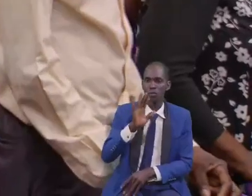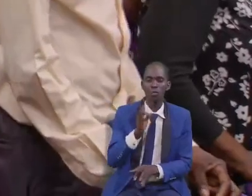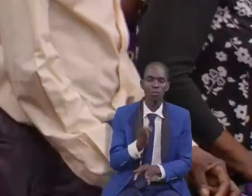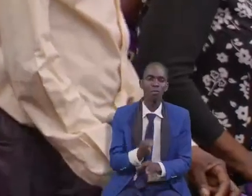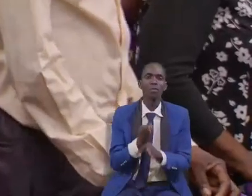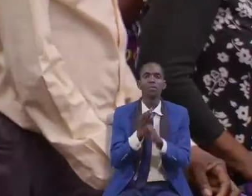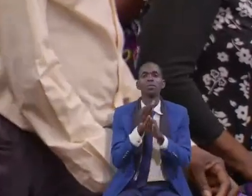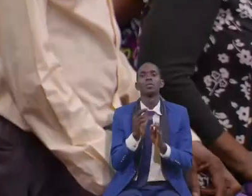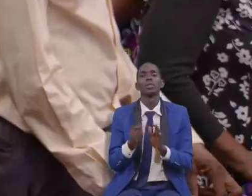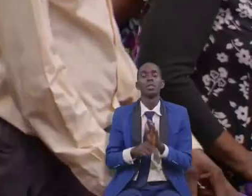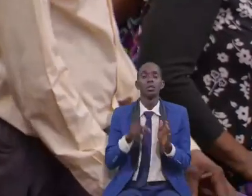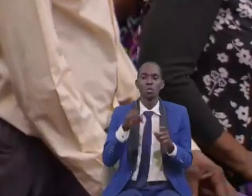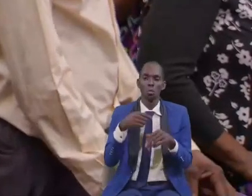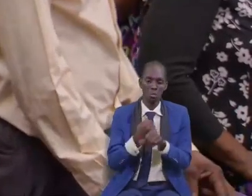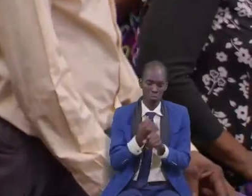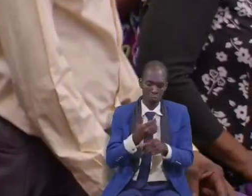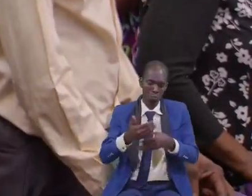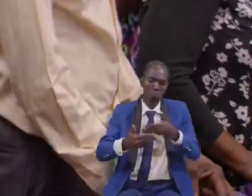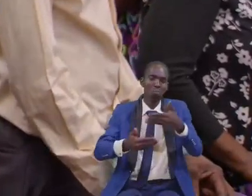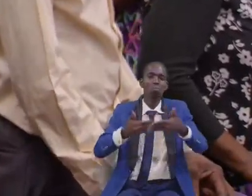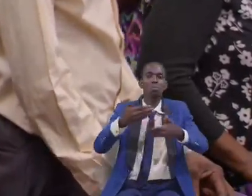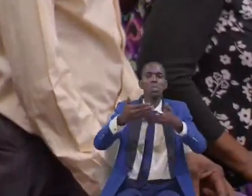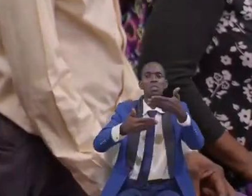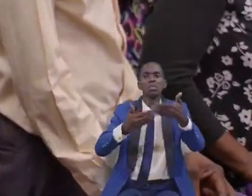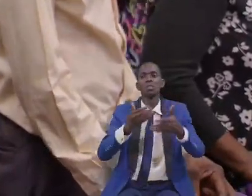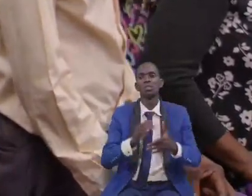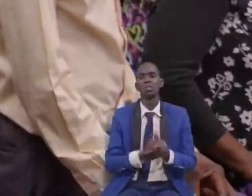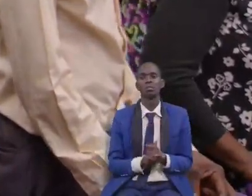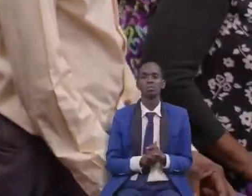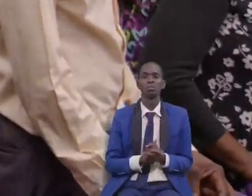And you are making progress